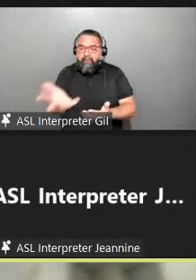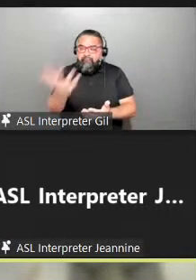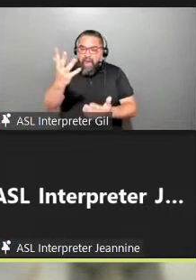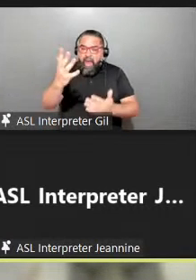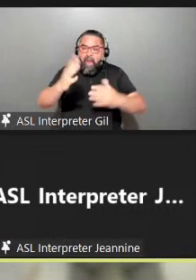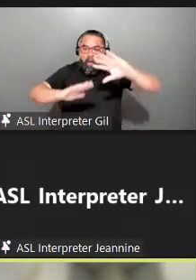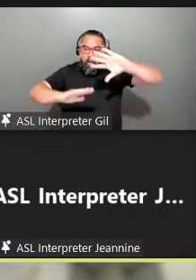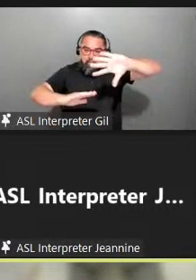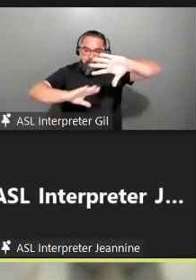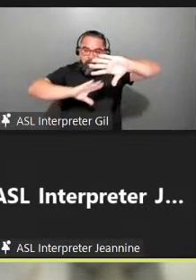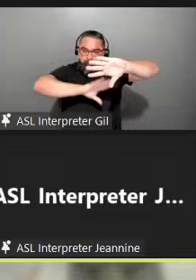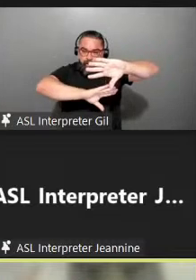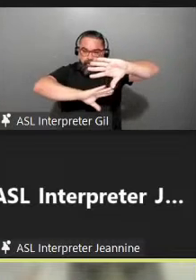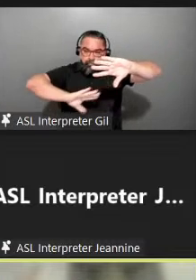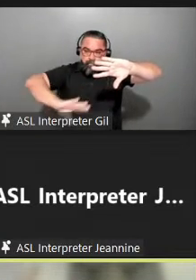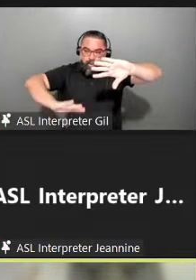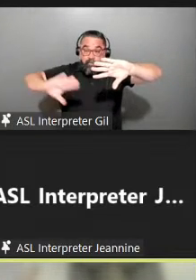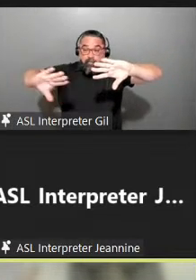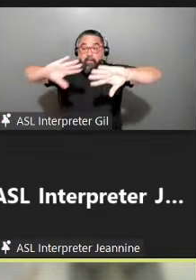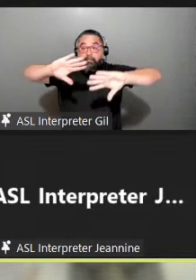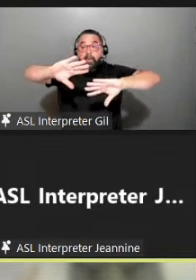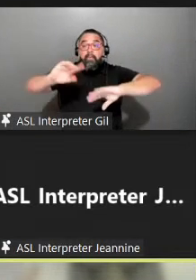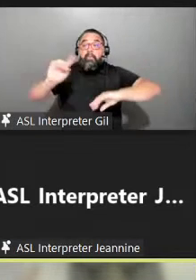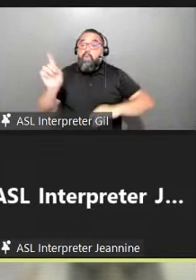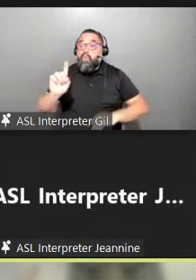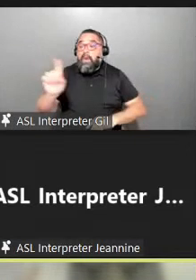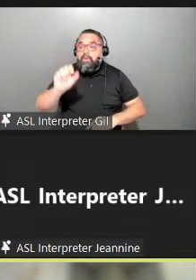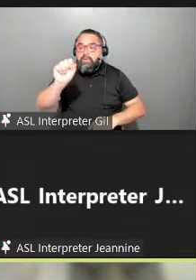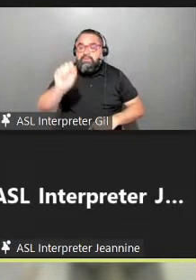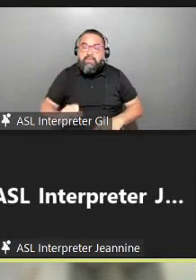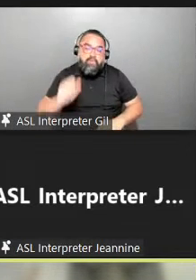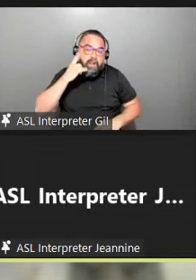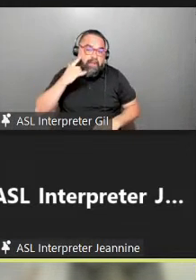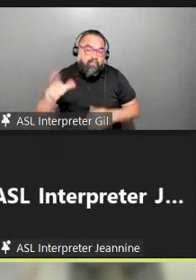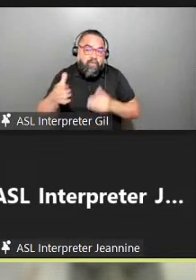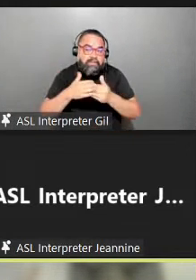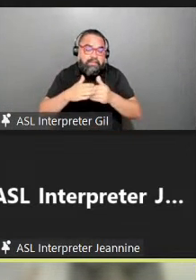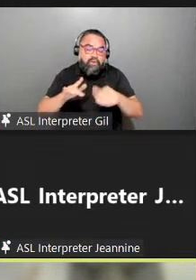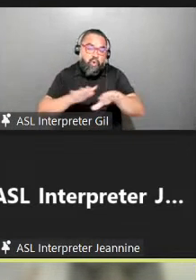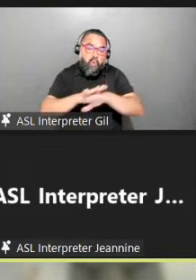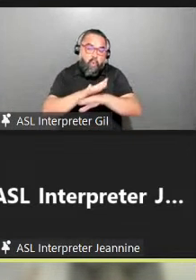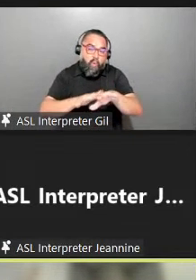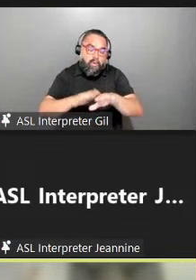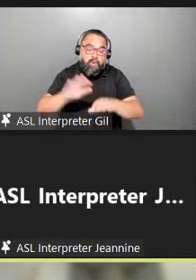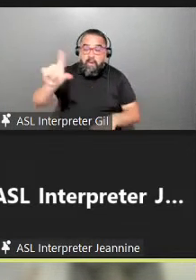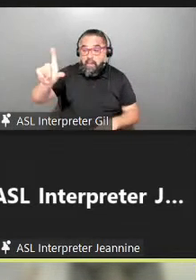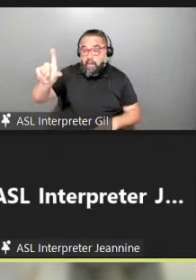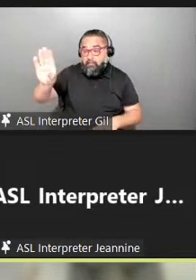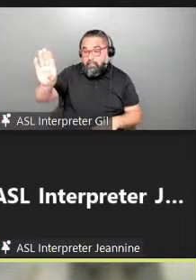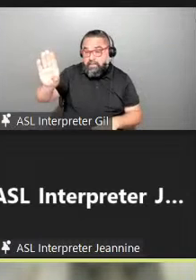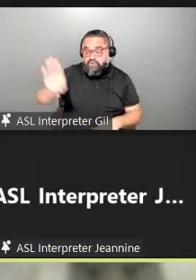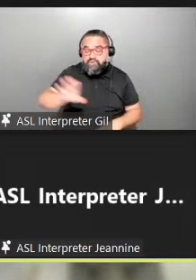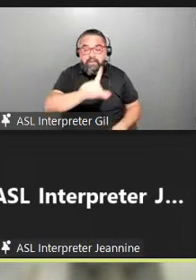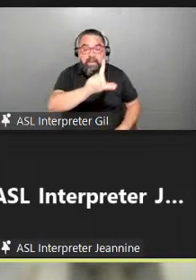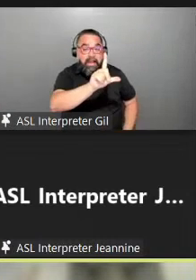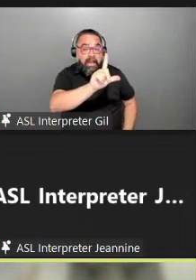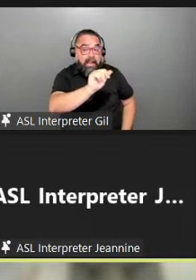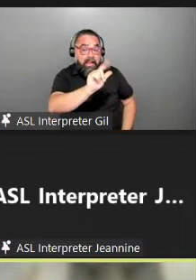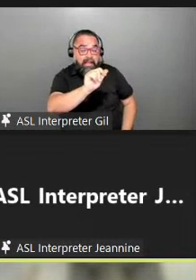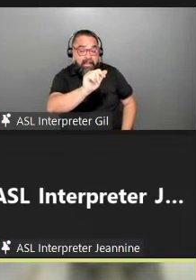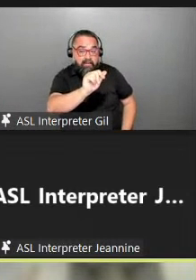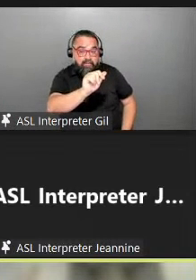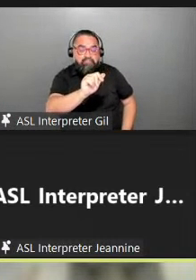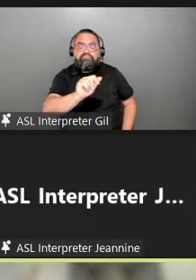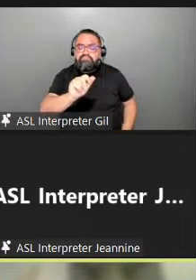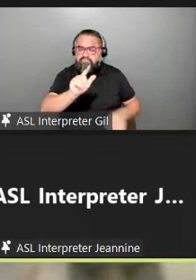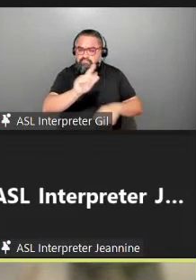those are all right in Southern California, around the coast, Long Beach, Los Angeles, some of those coastal areas.